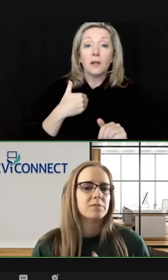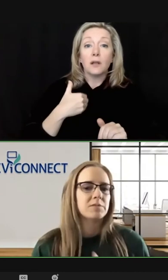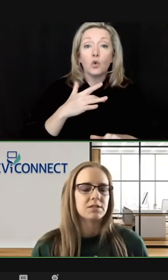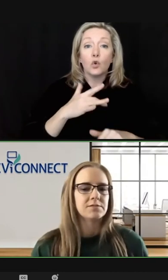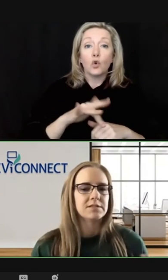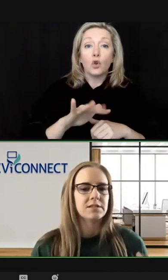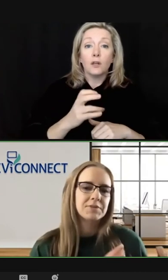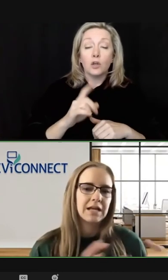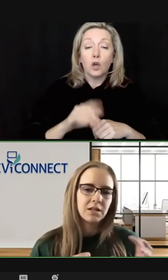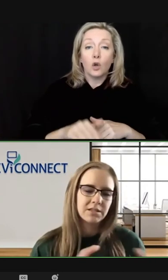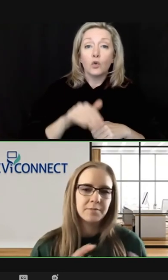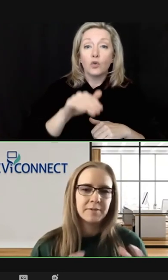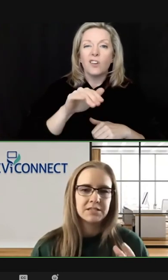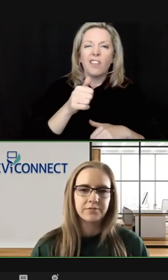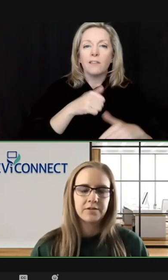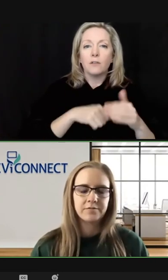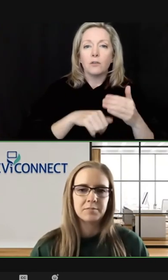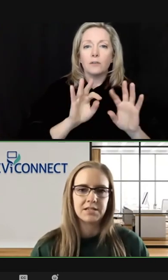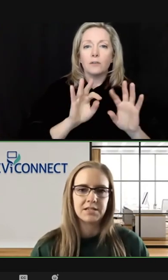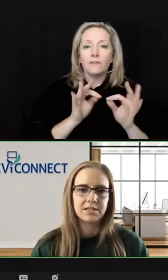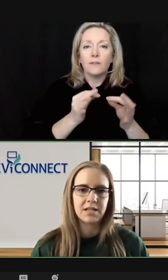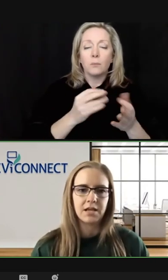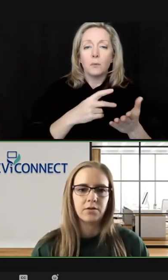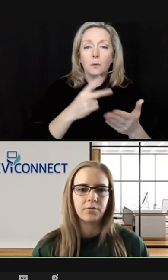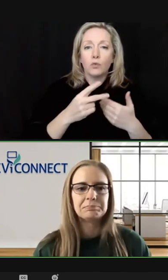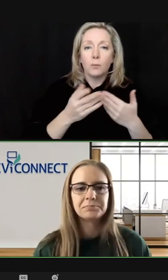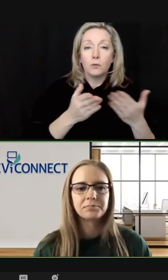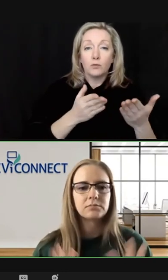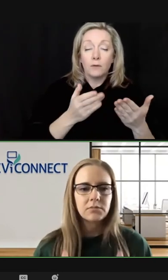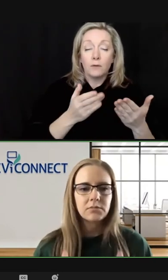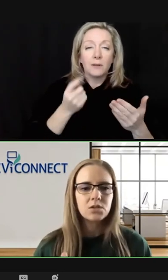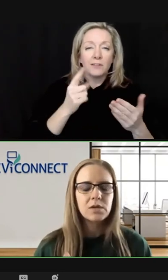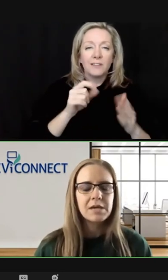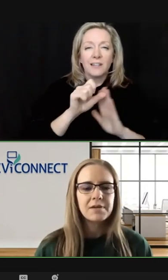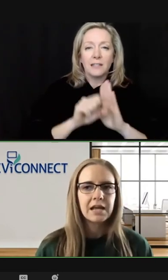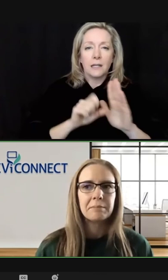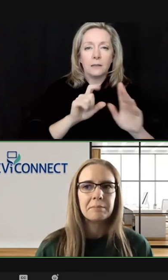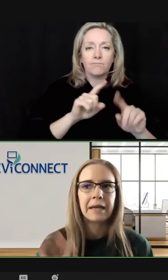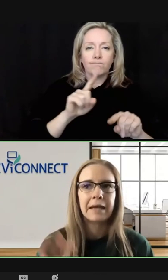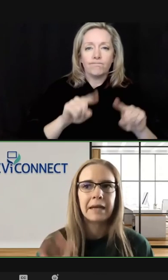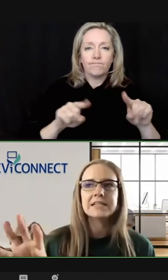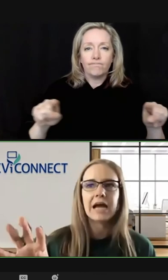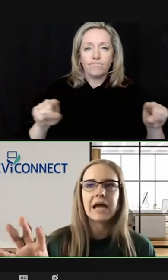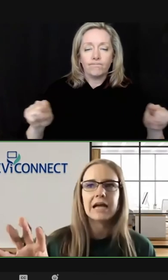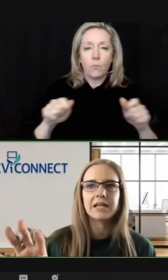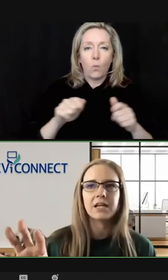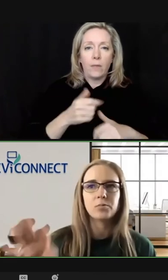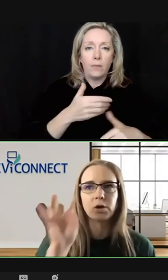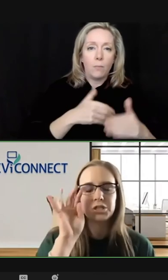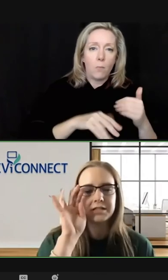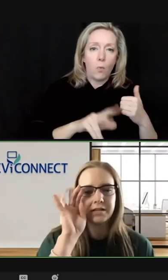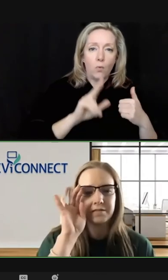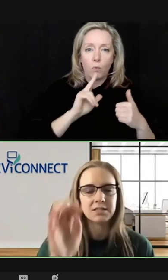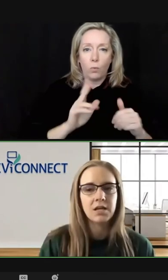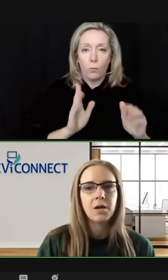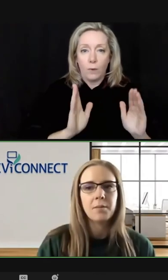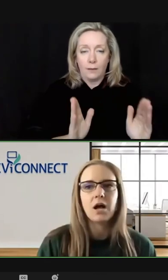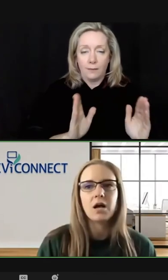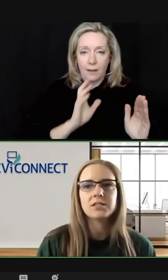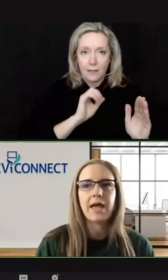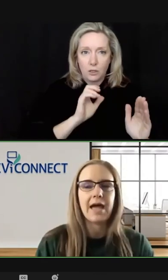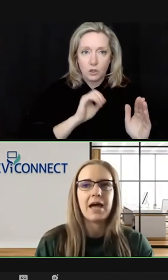family programs and services. But that looks a little bit different from state to state, okay? So keeping that in mind, I did highlight a few portions of